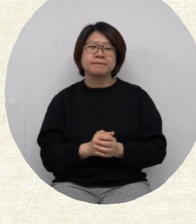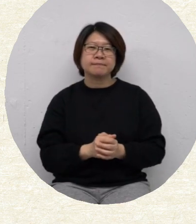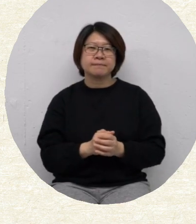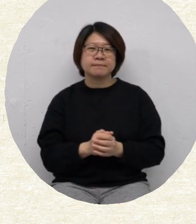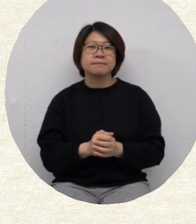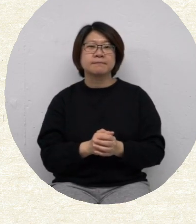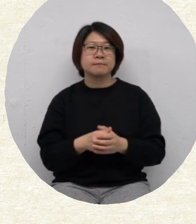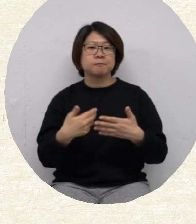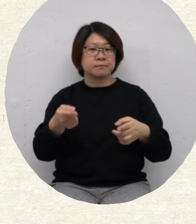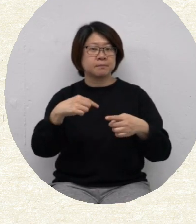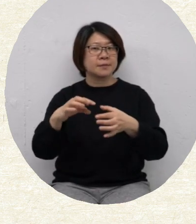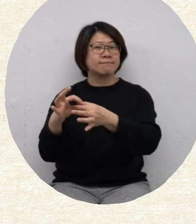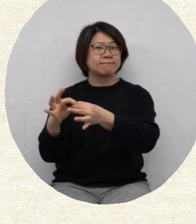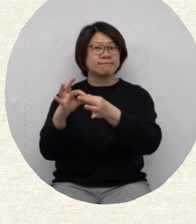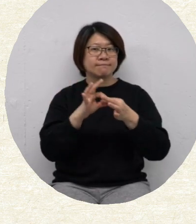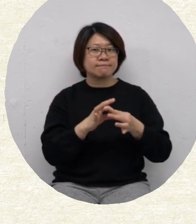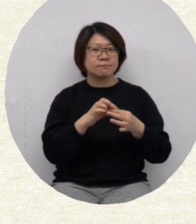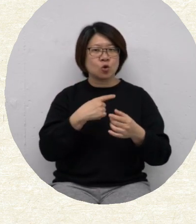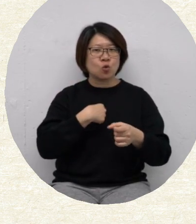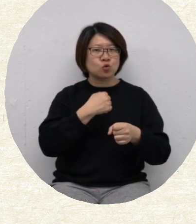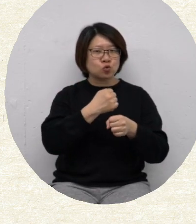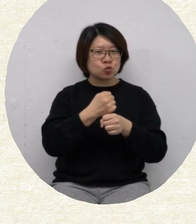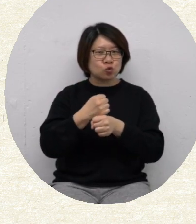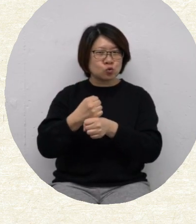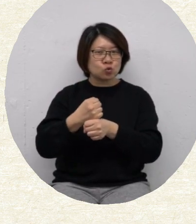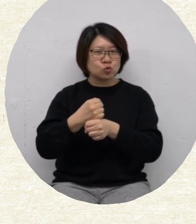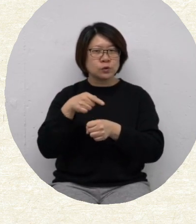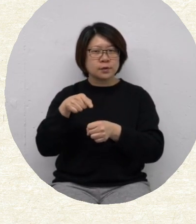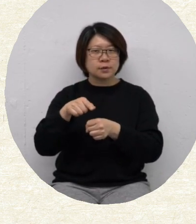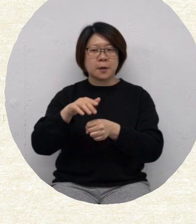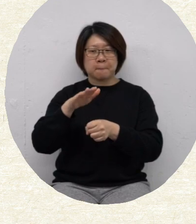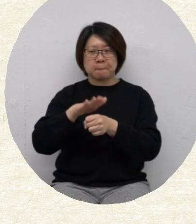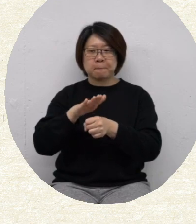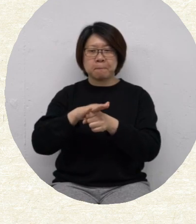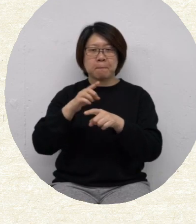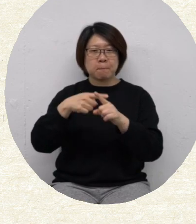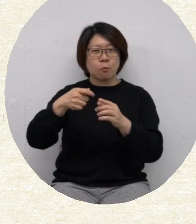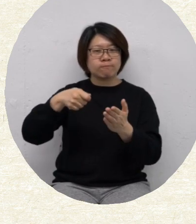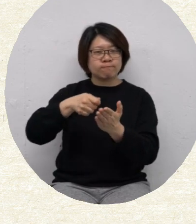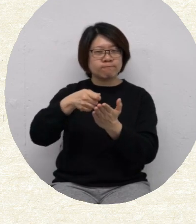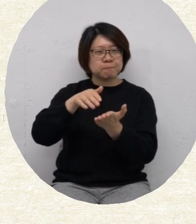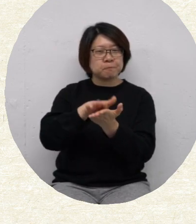brush. Ikebana is the art of flower arrangement in Japan.